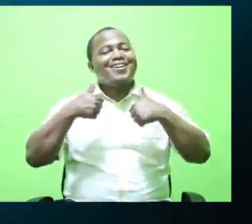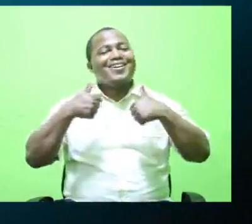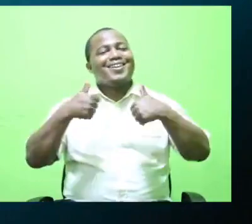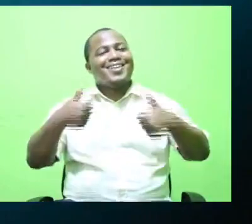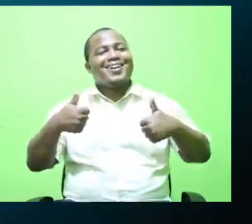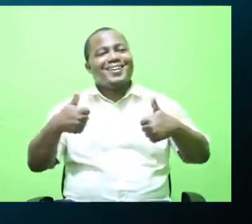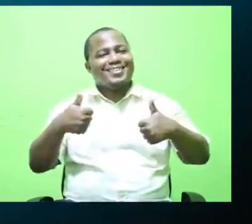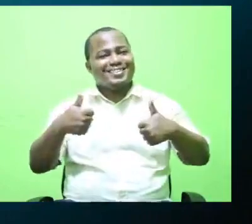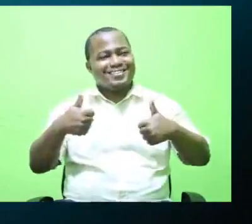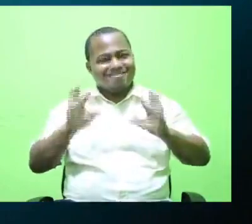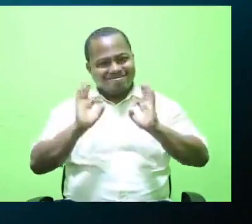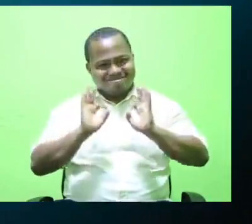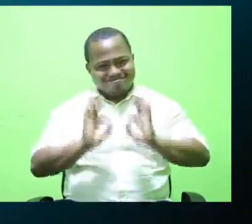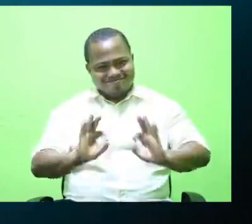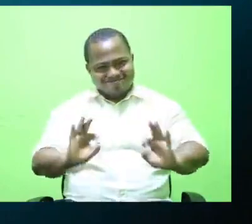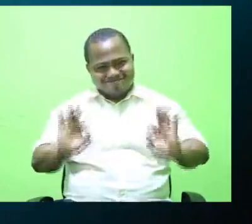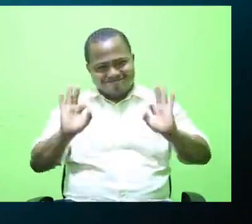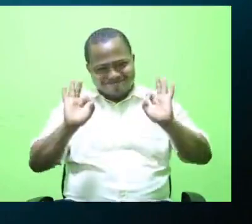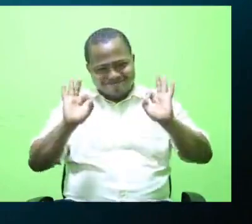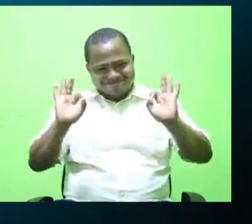Yes. Good, Ali.